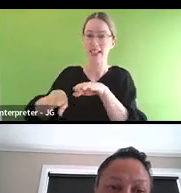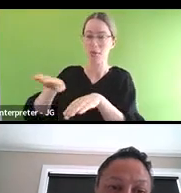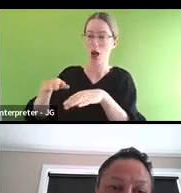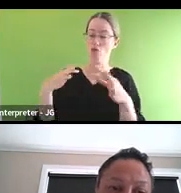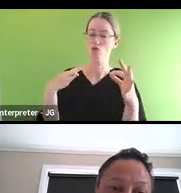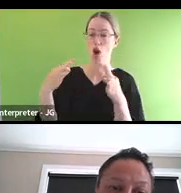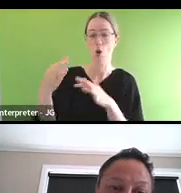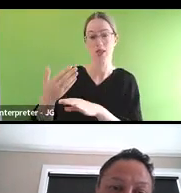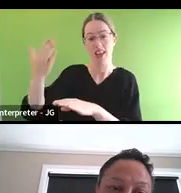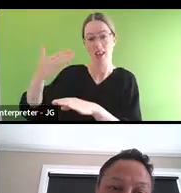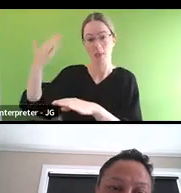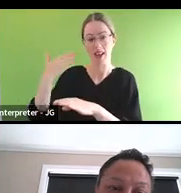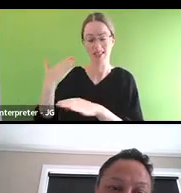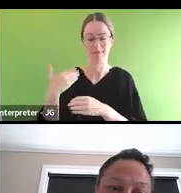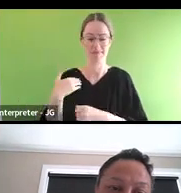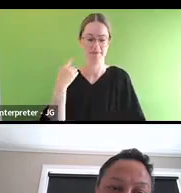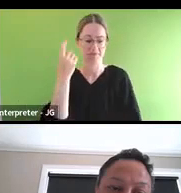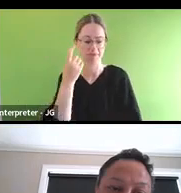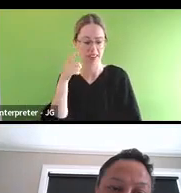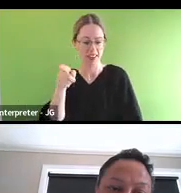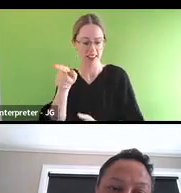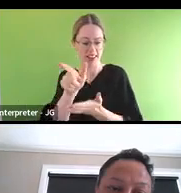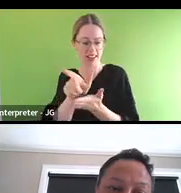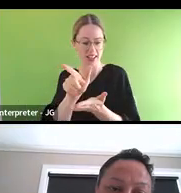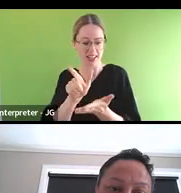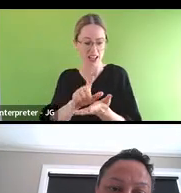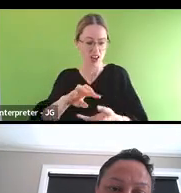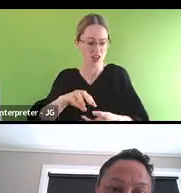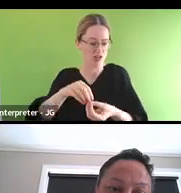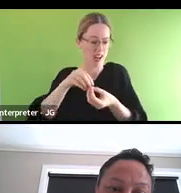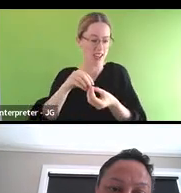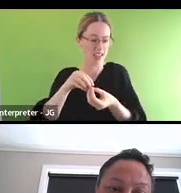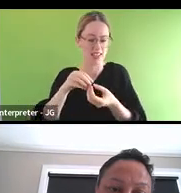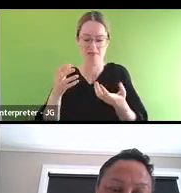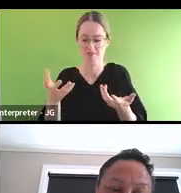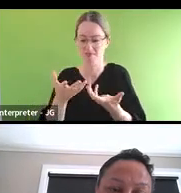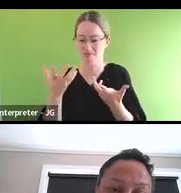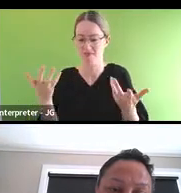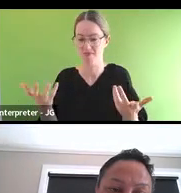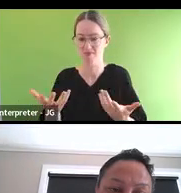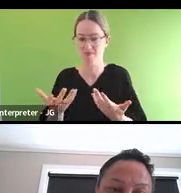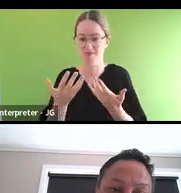question is, how does this legislation create them to be this